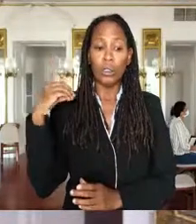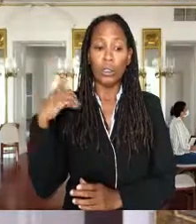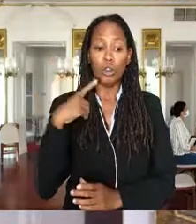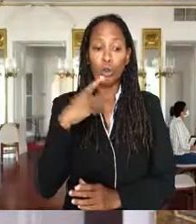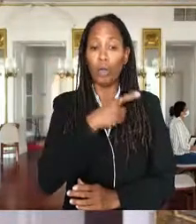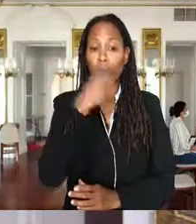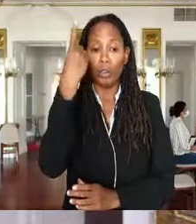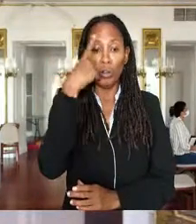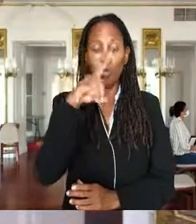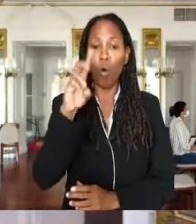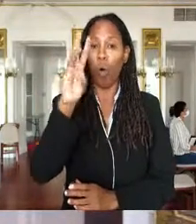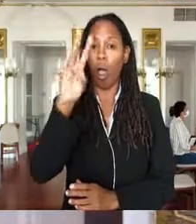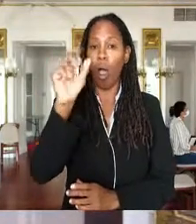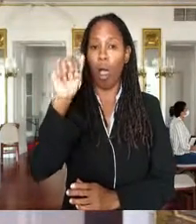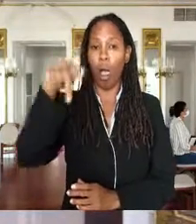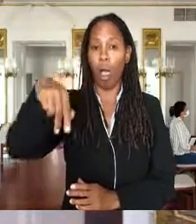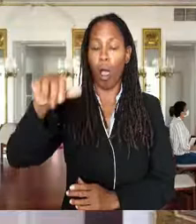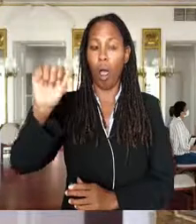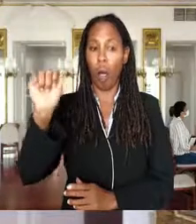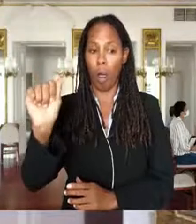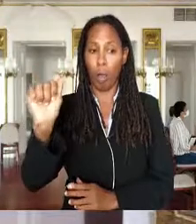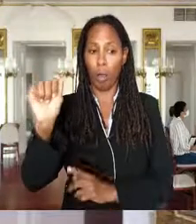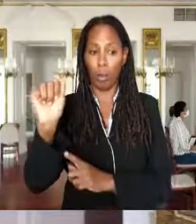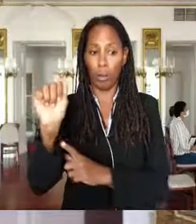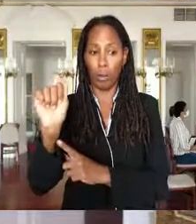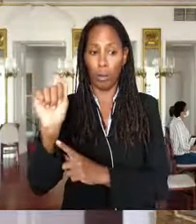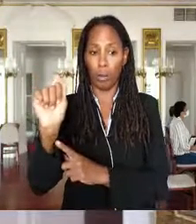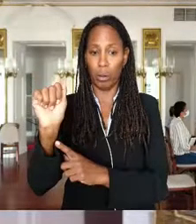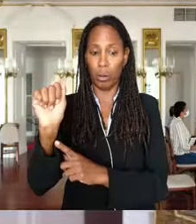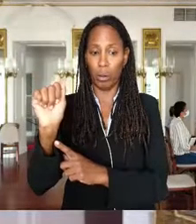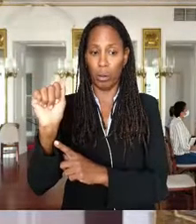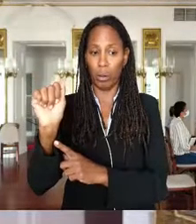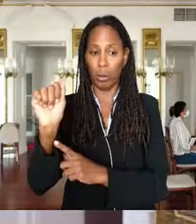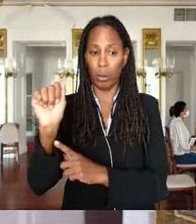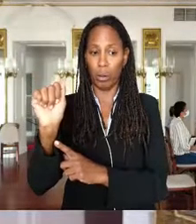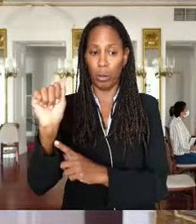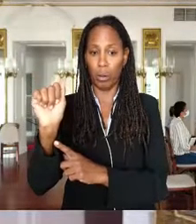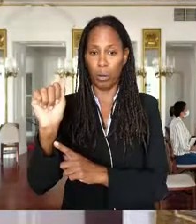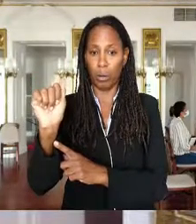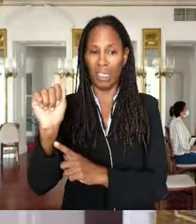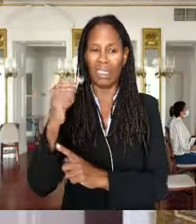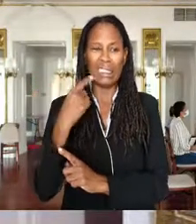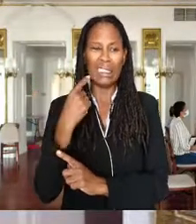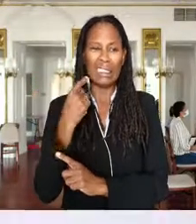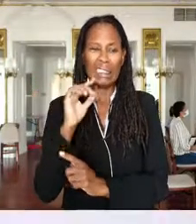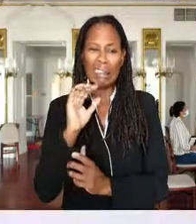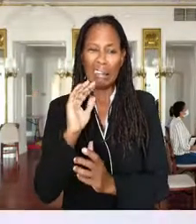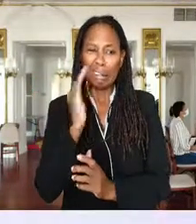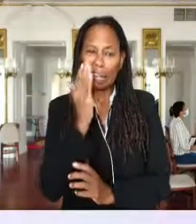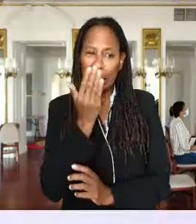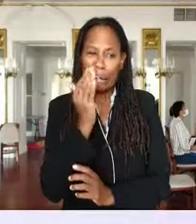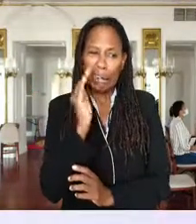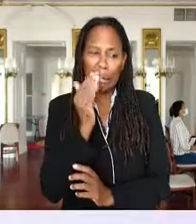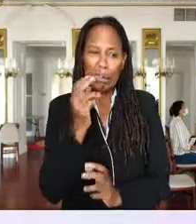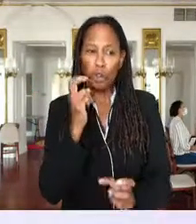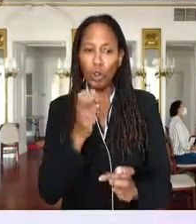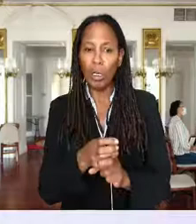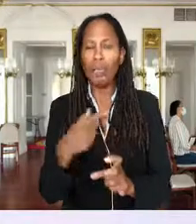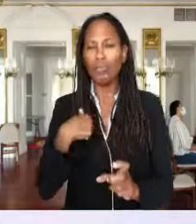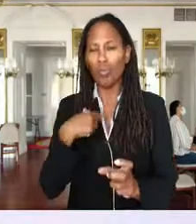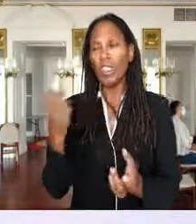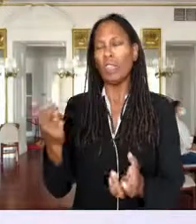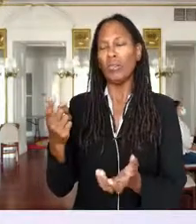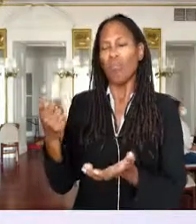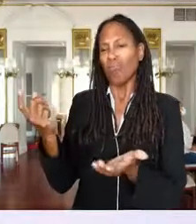on yesterday's outages because they seemed, pretty extreme. Yeah, we're still struggling with the old units